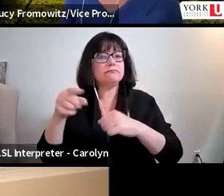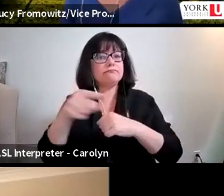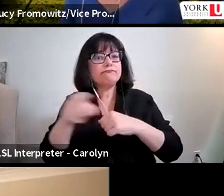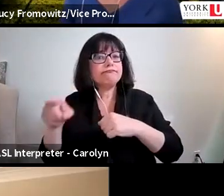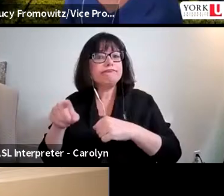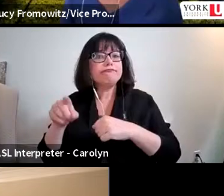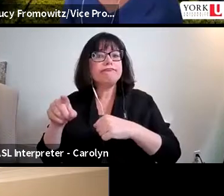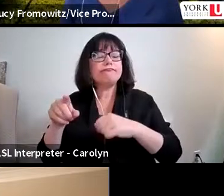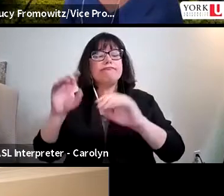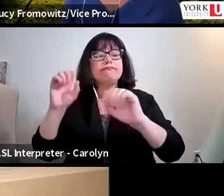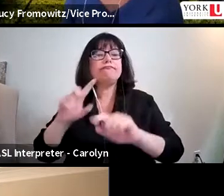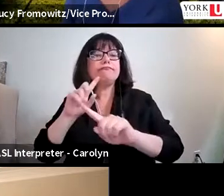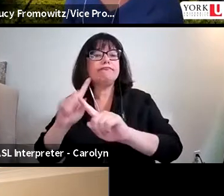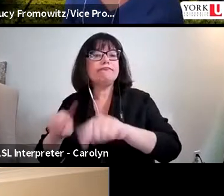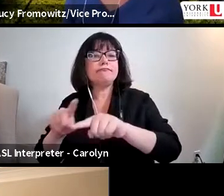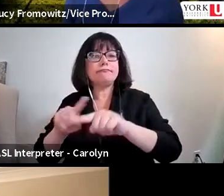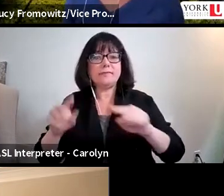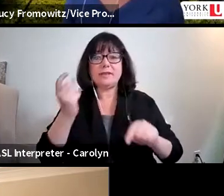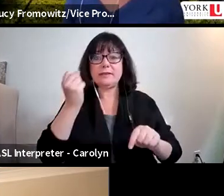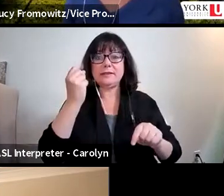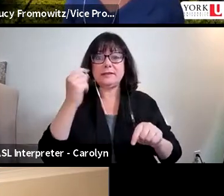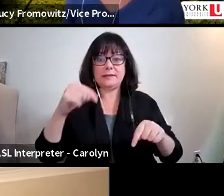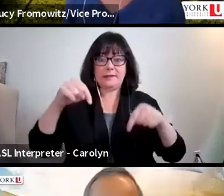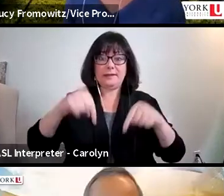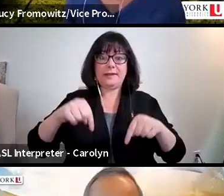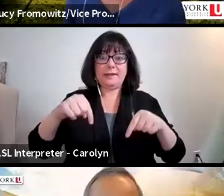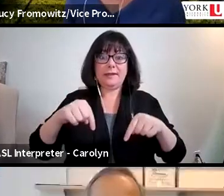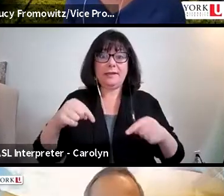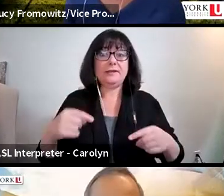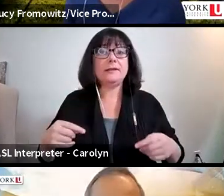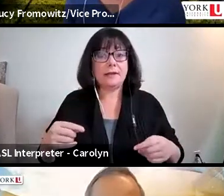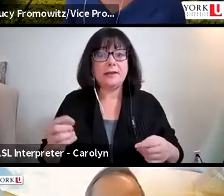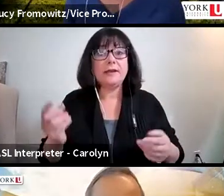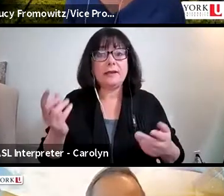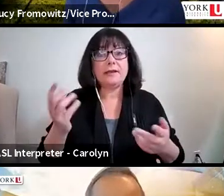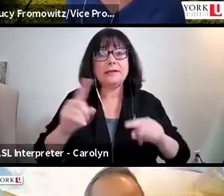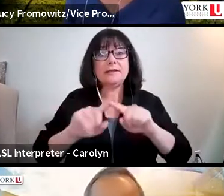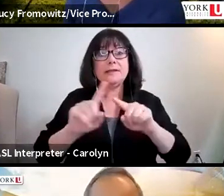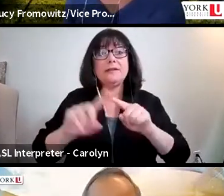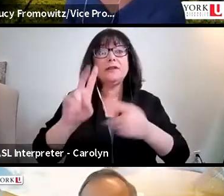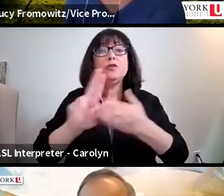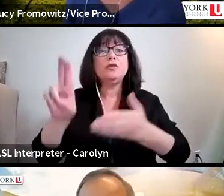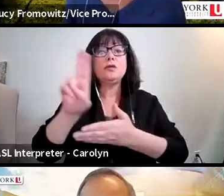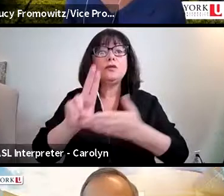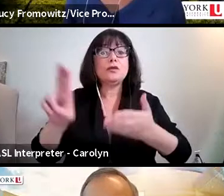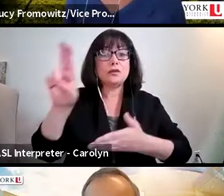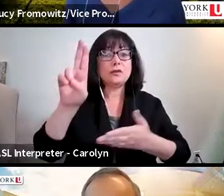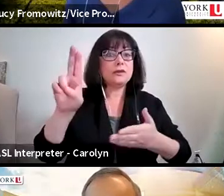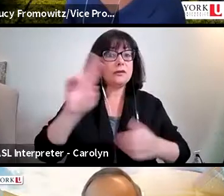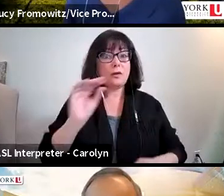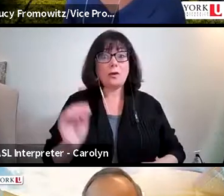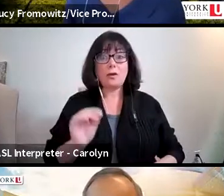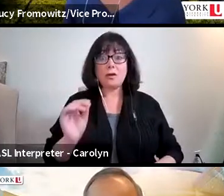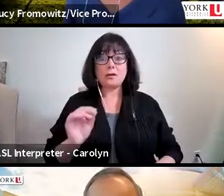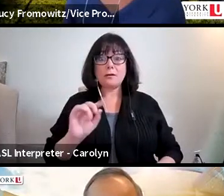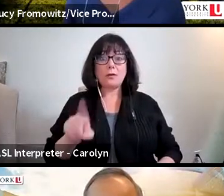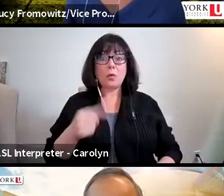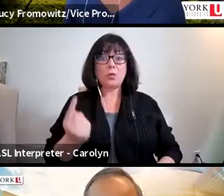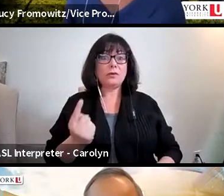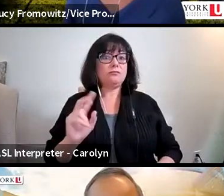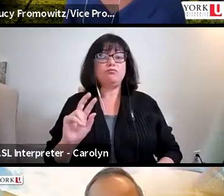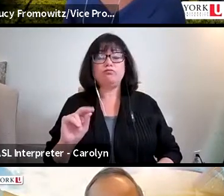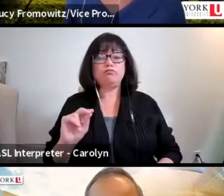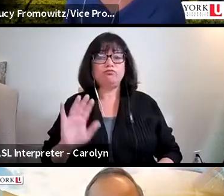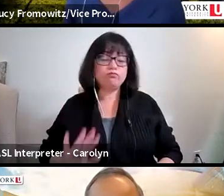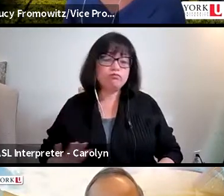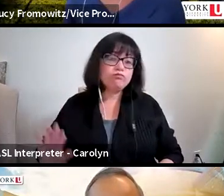executive, that the presidents of the various universities, not just in Ontario, but across Canada, have